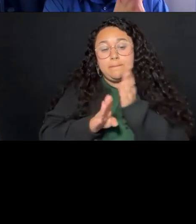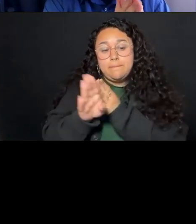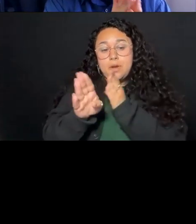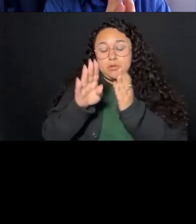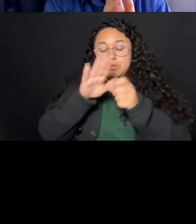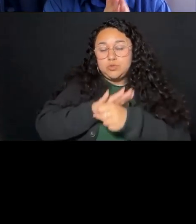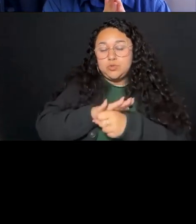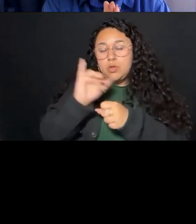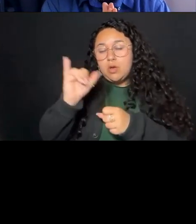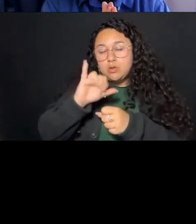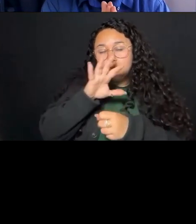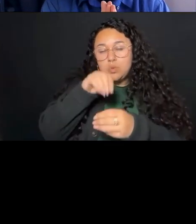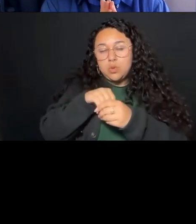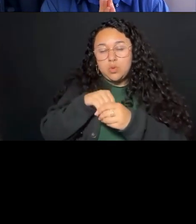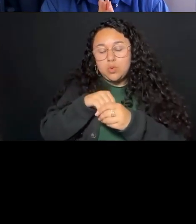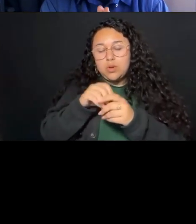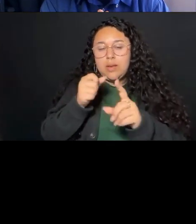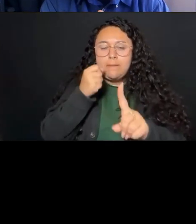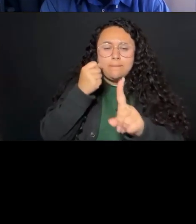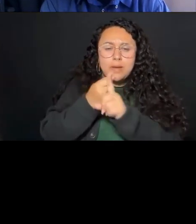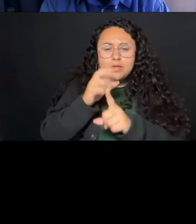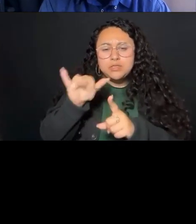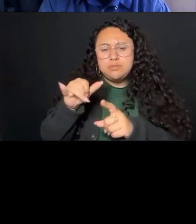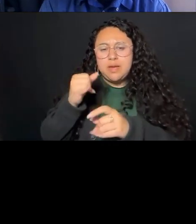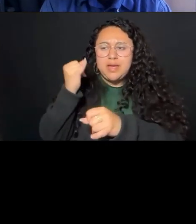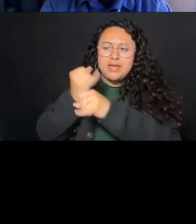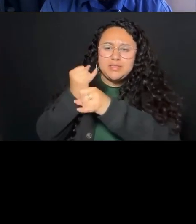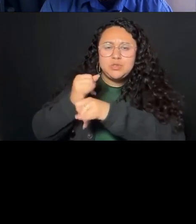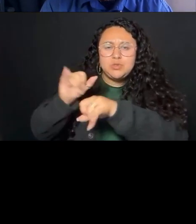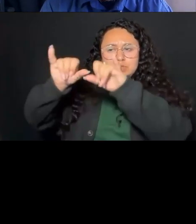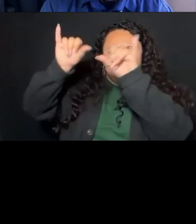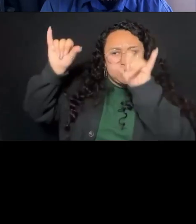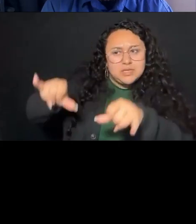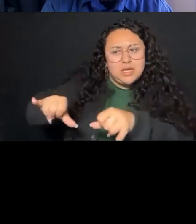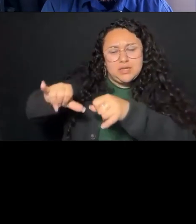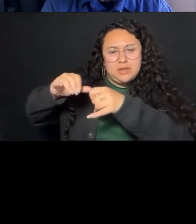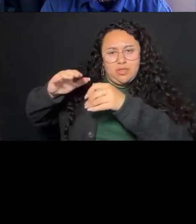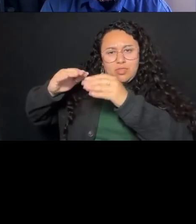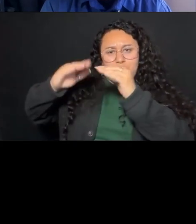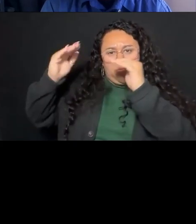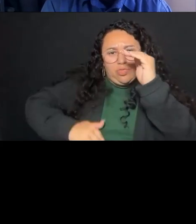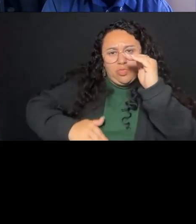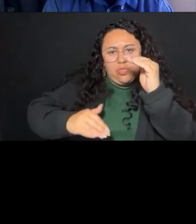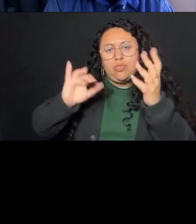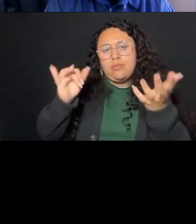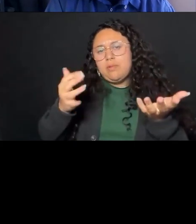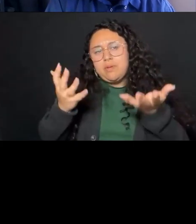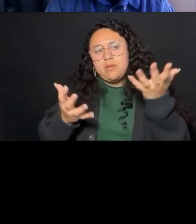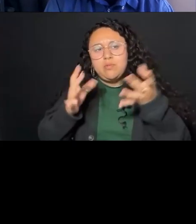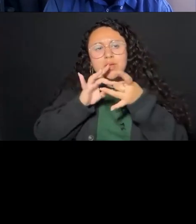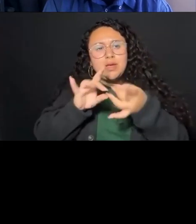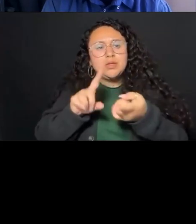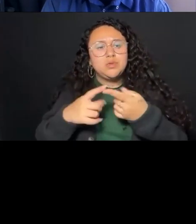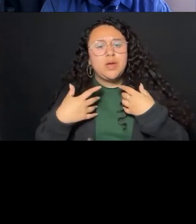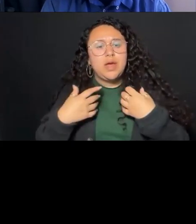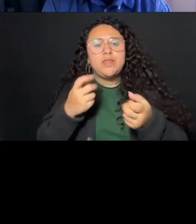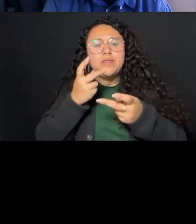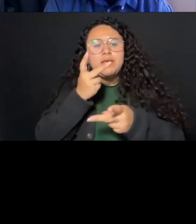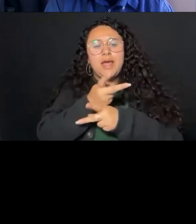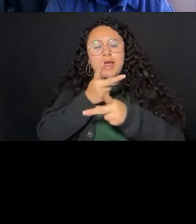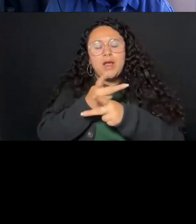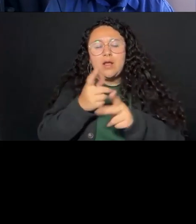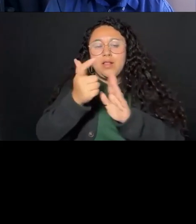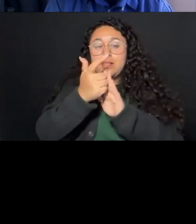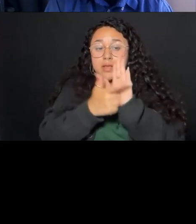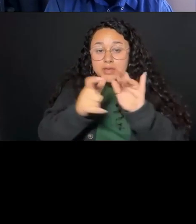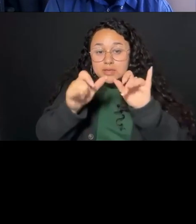by things like institutional or systemic injustice. So that might be in healthcare or in legal systems or in education or employment